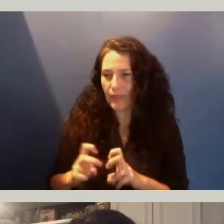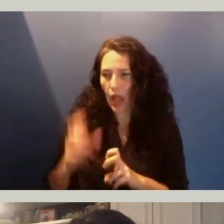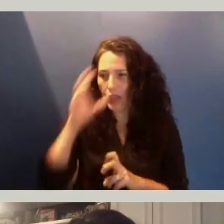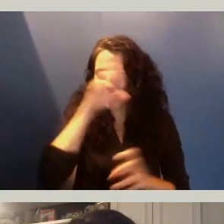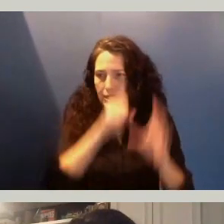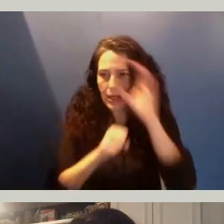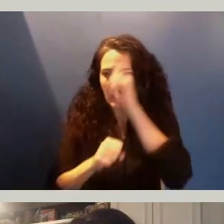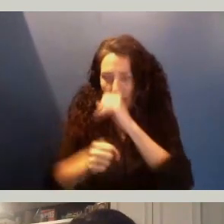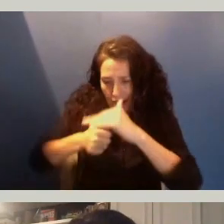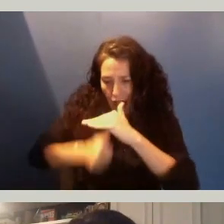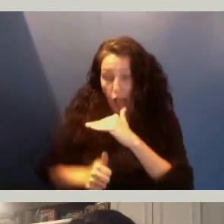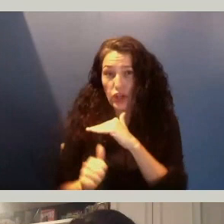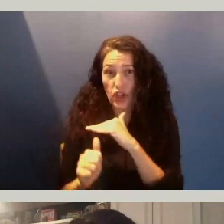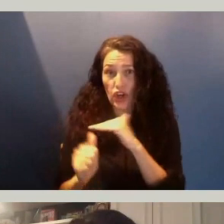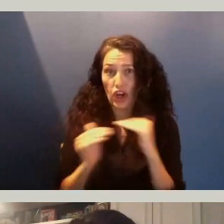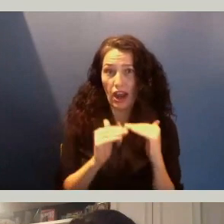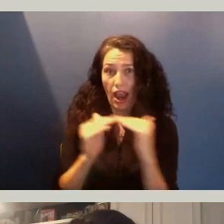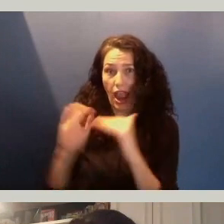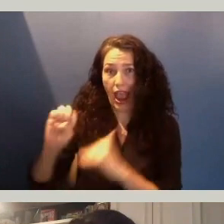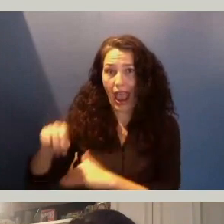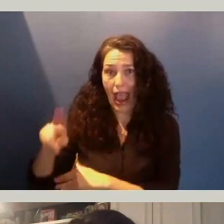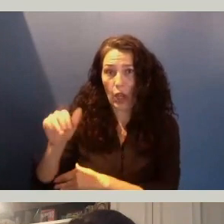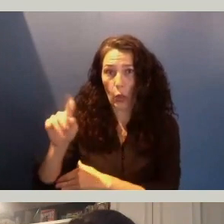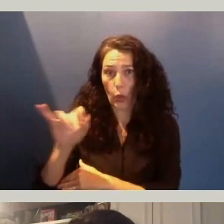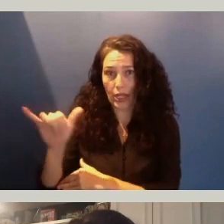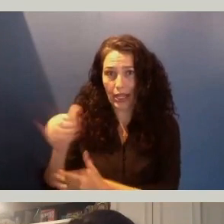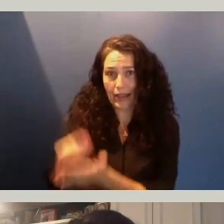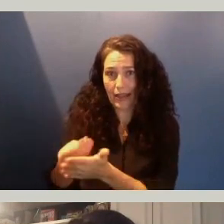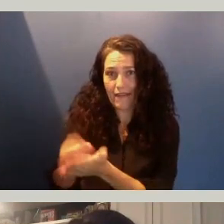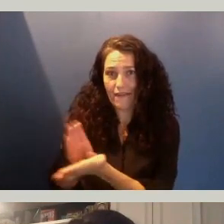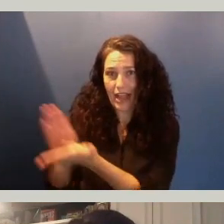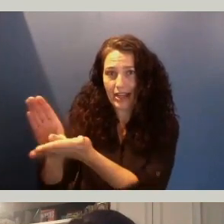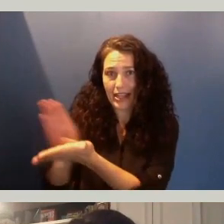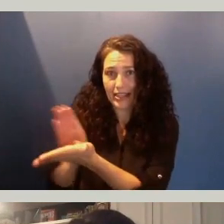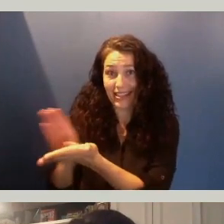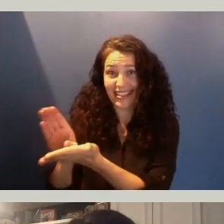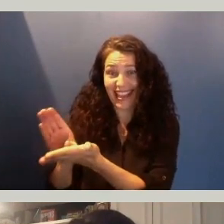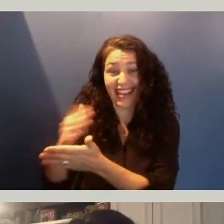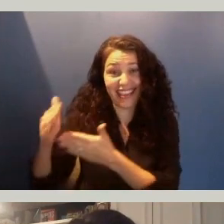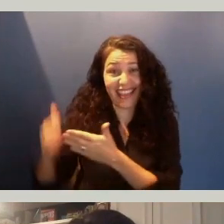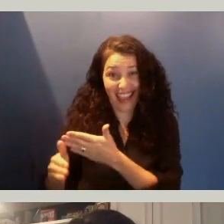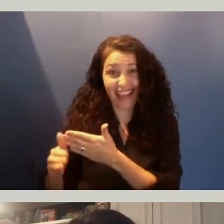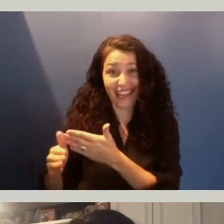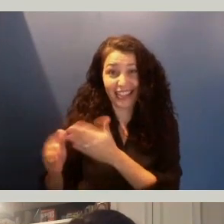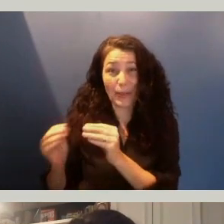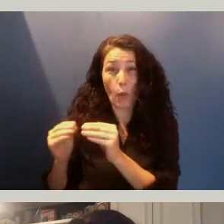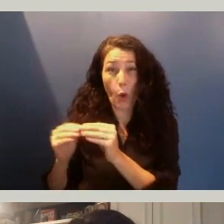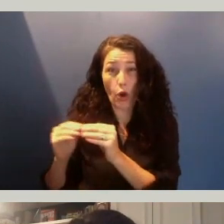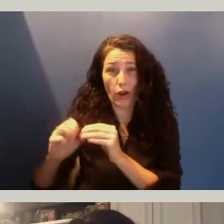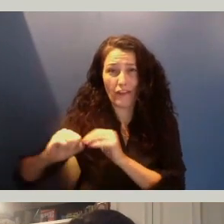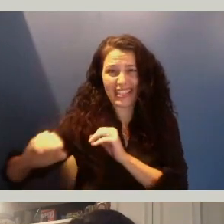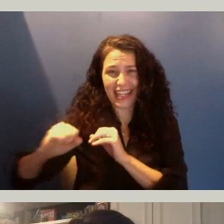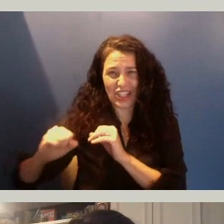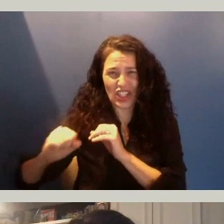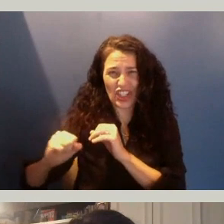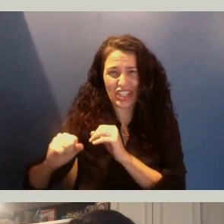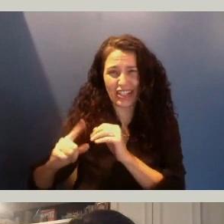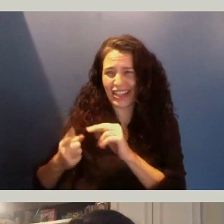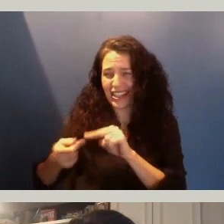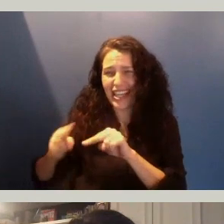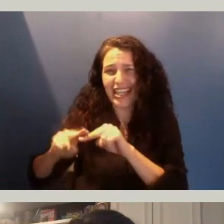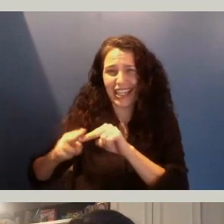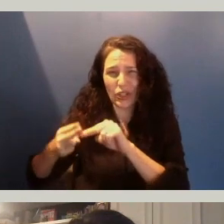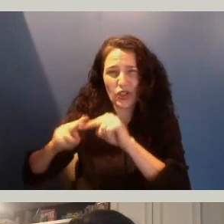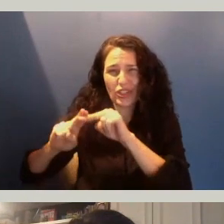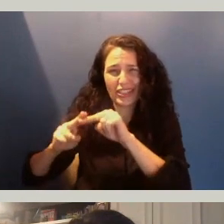financing and how that increases the tension in the field. So, you know, I guess